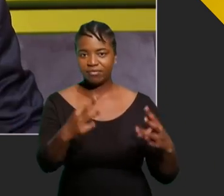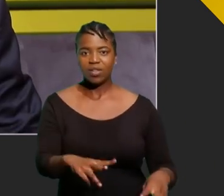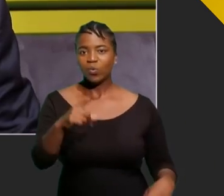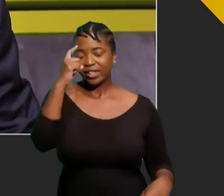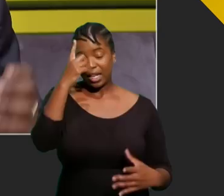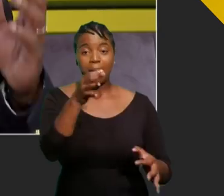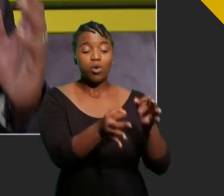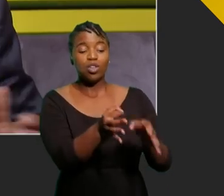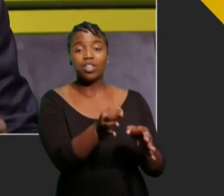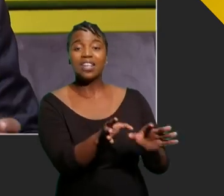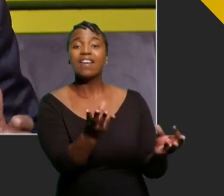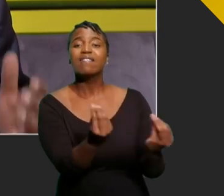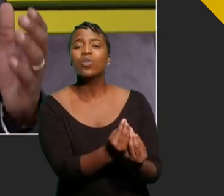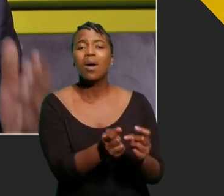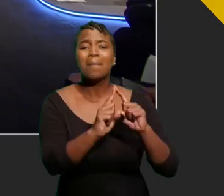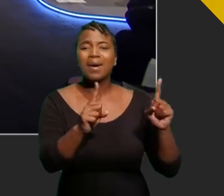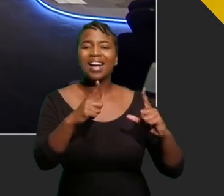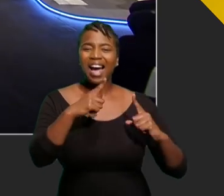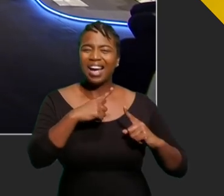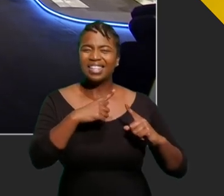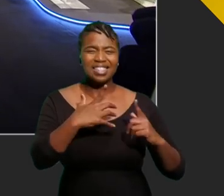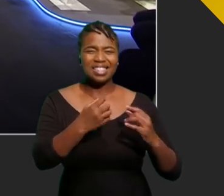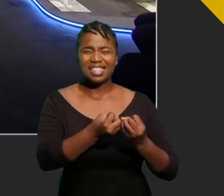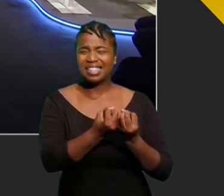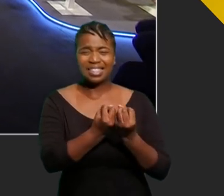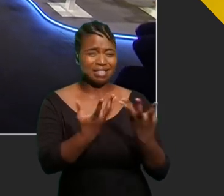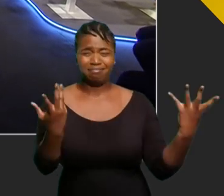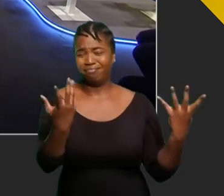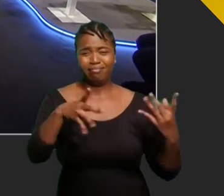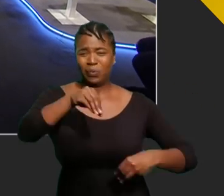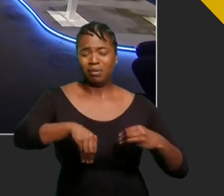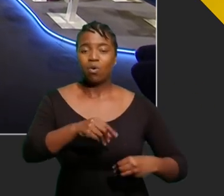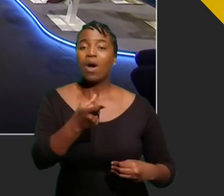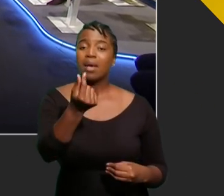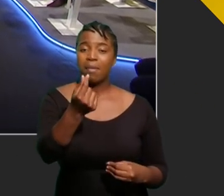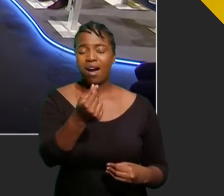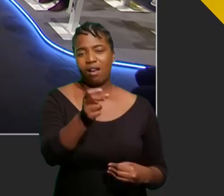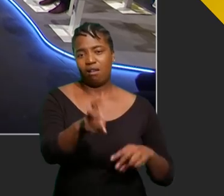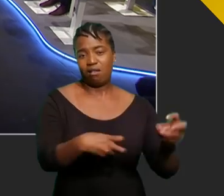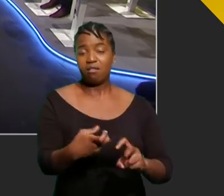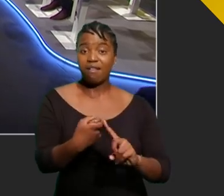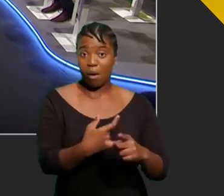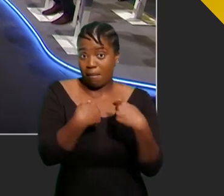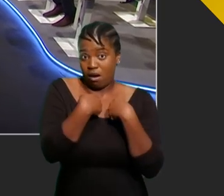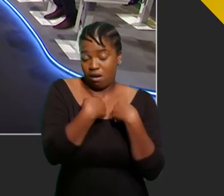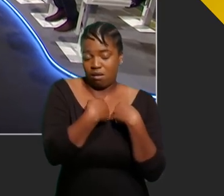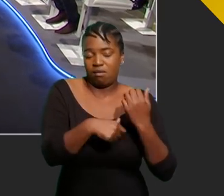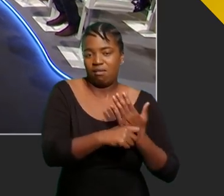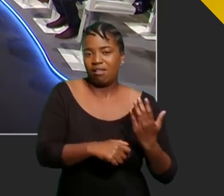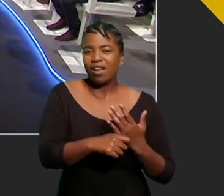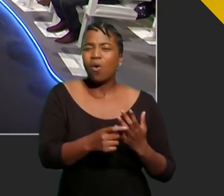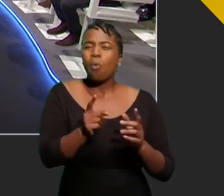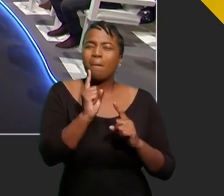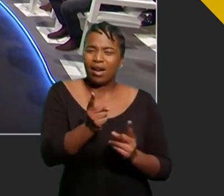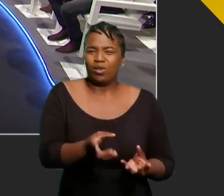few politicians, but our economy is collapsing largely because of the money that has been stolen from our coffers. We got to find a way,